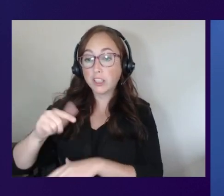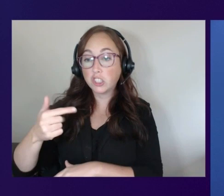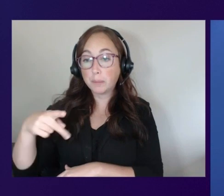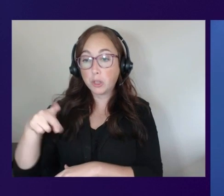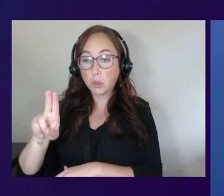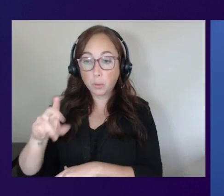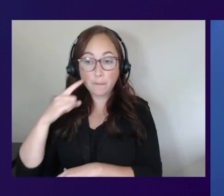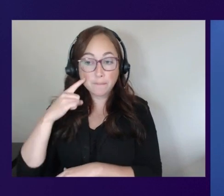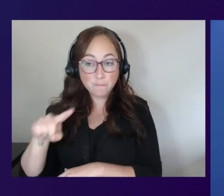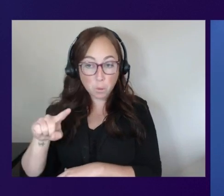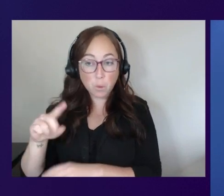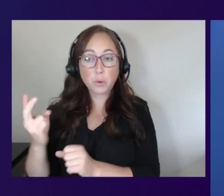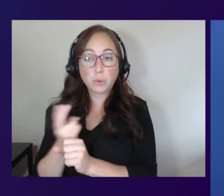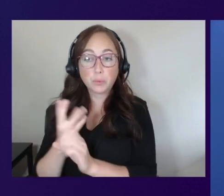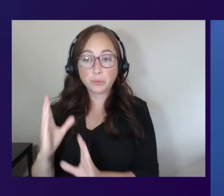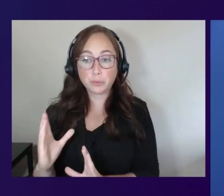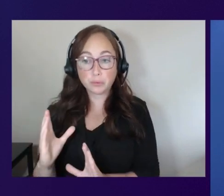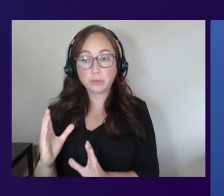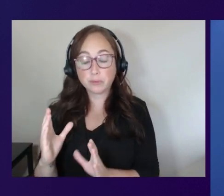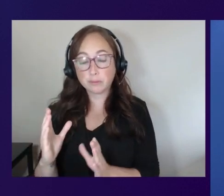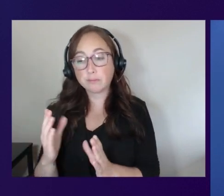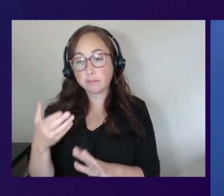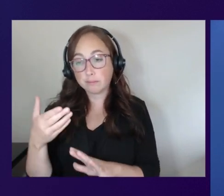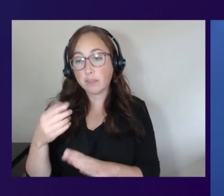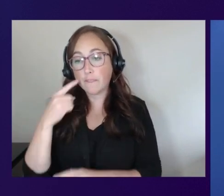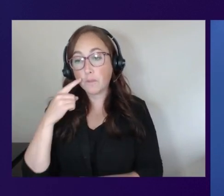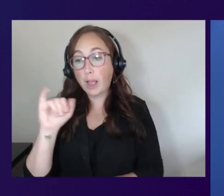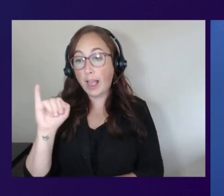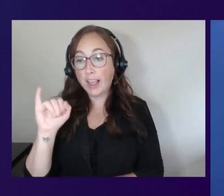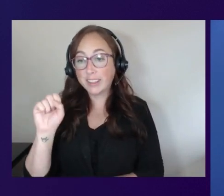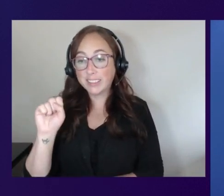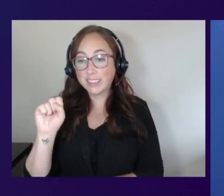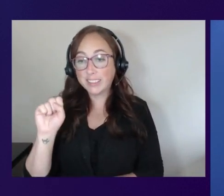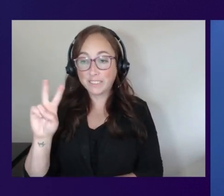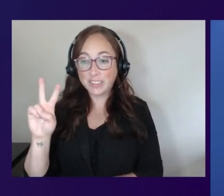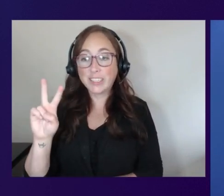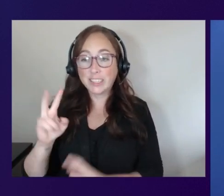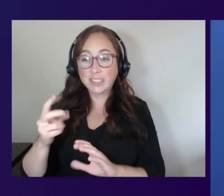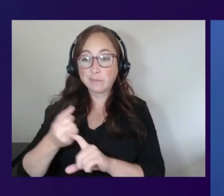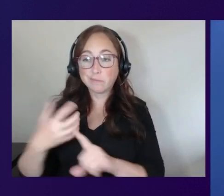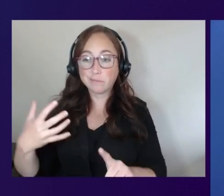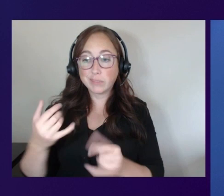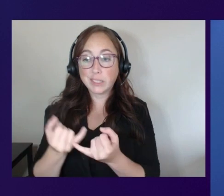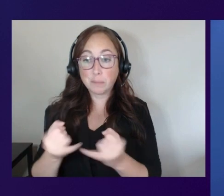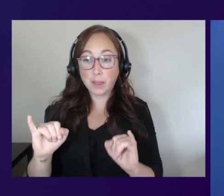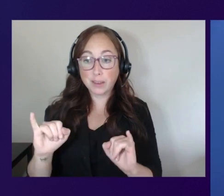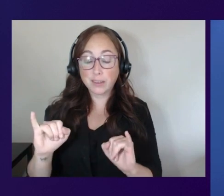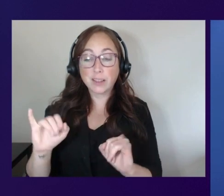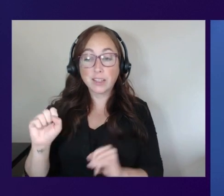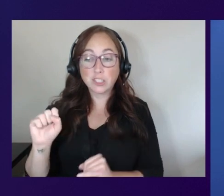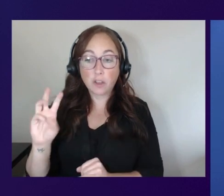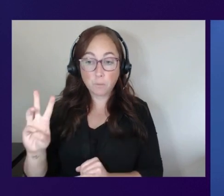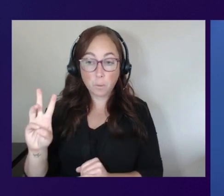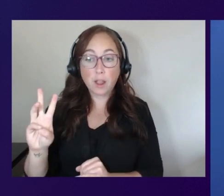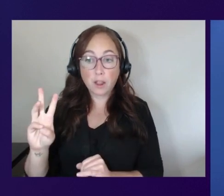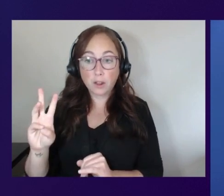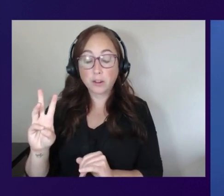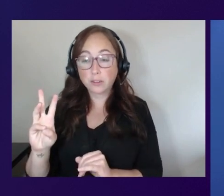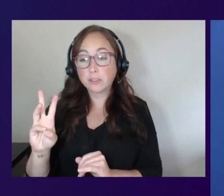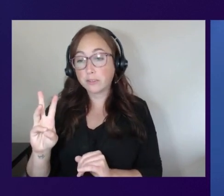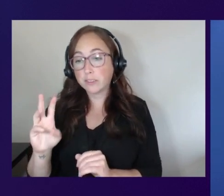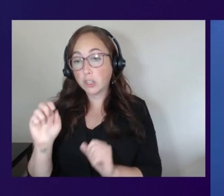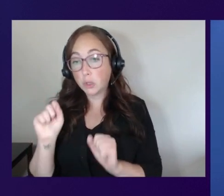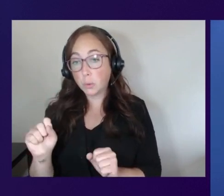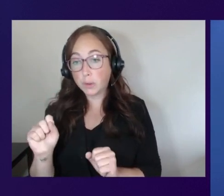users. And for ISV, independent software vendors, you can easily convert your